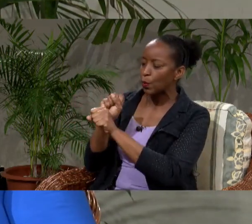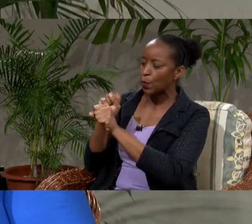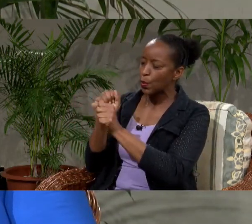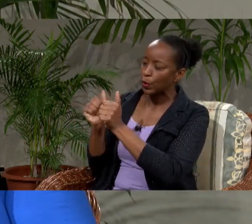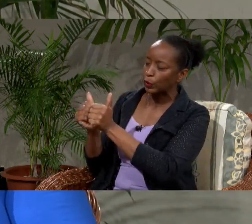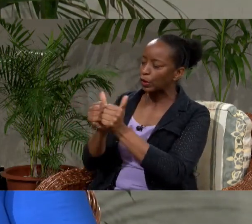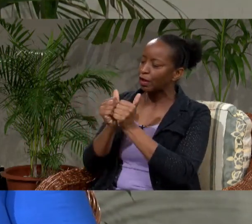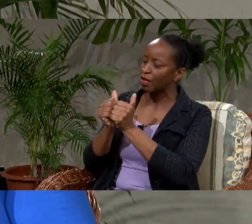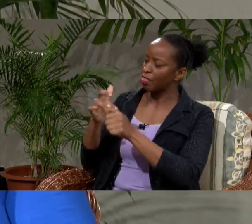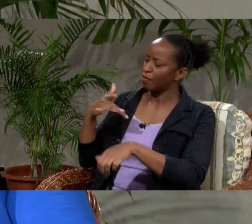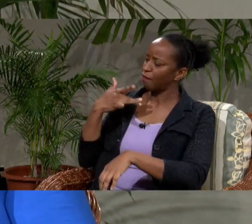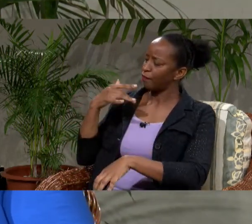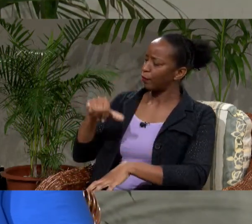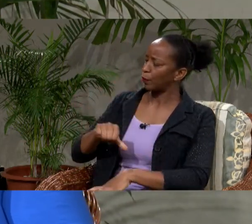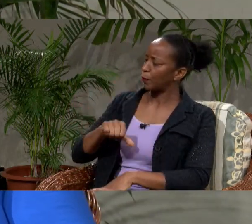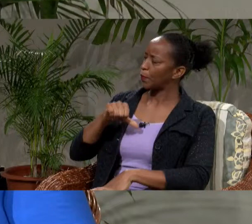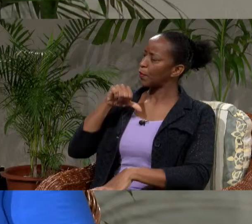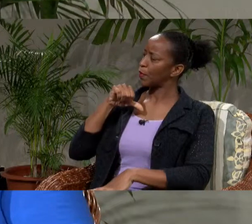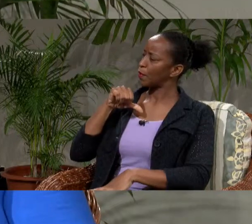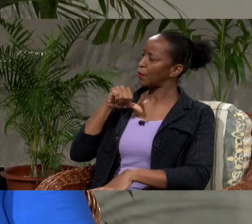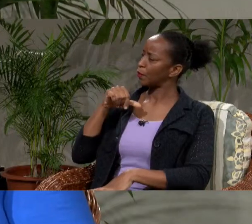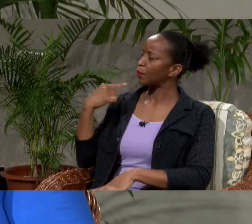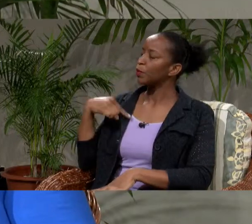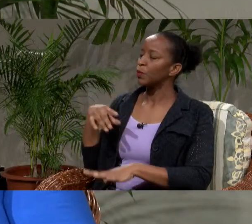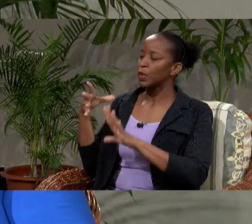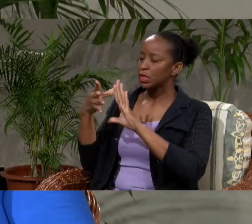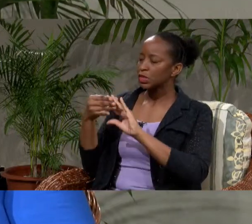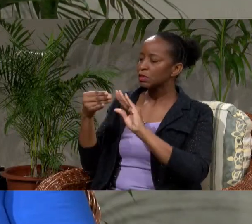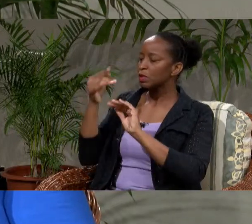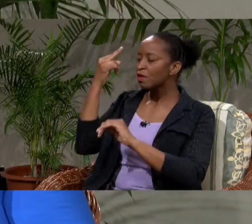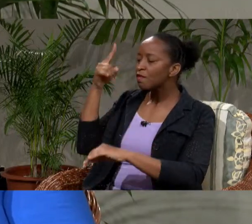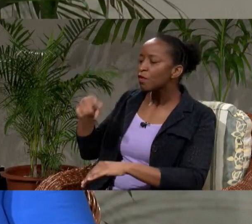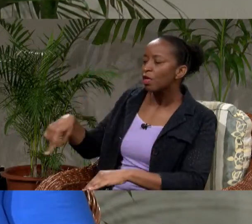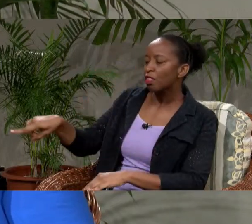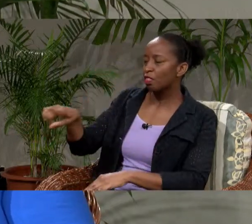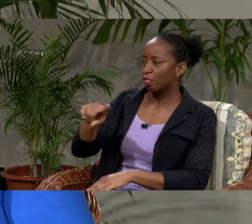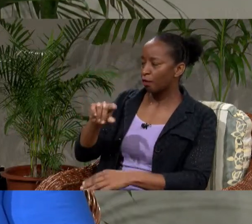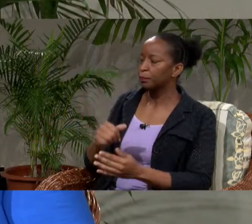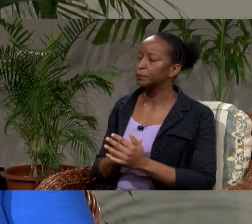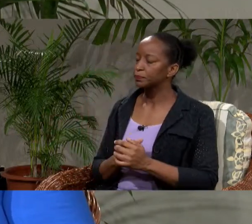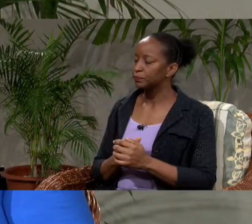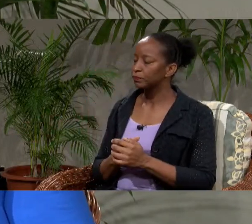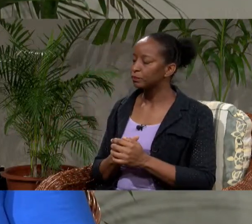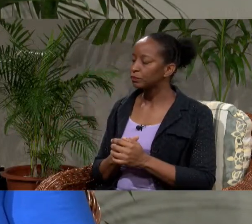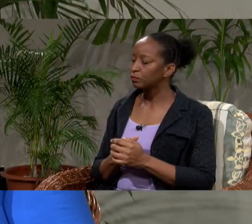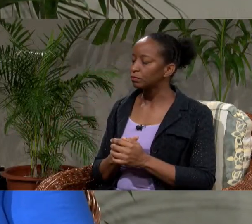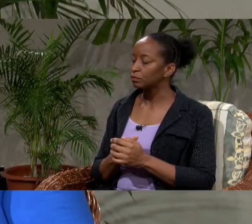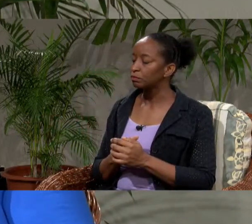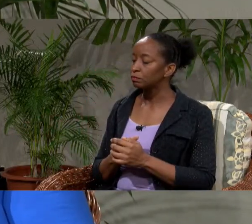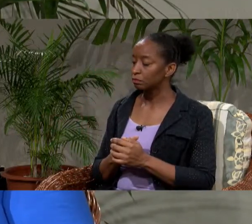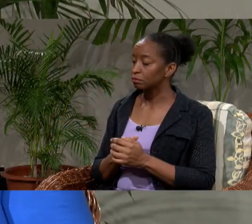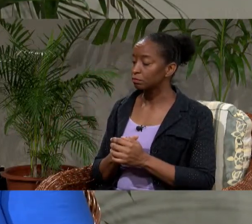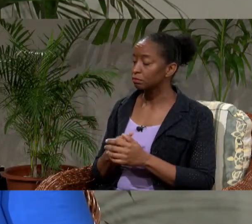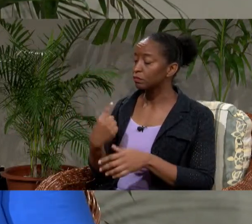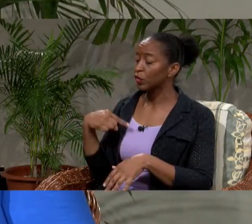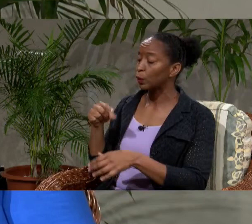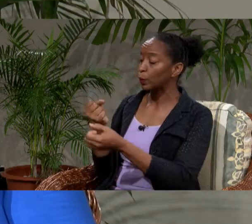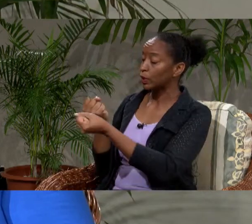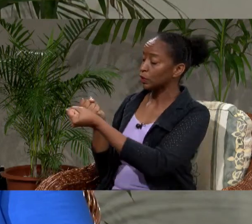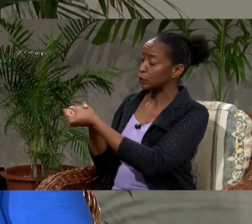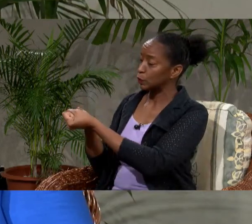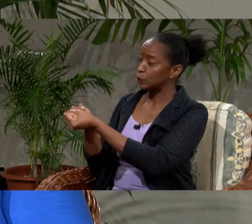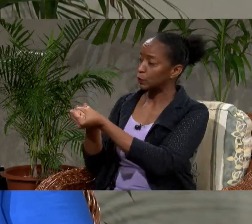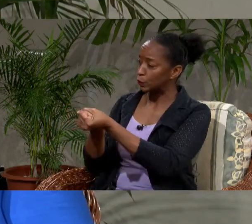themselves. We are the voice for them in a special way. We also go about to support them in such a help them